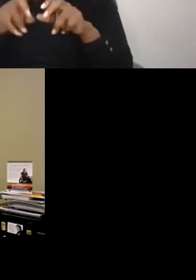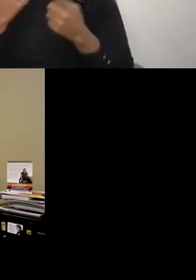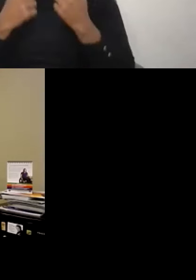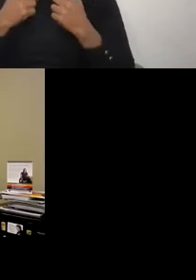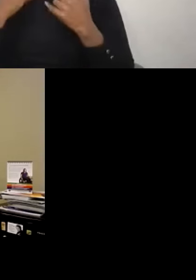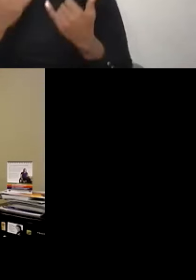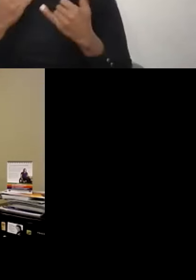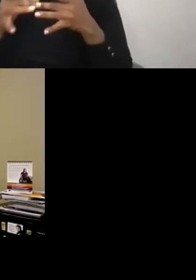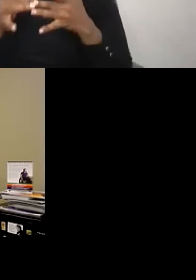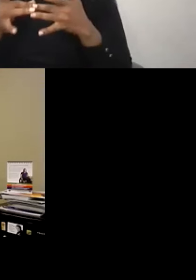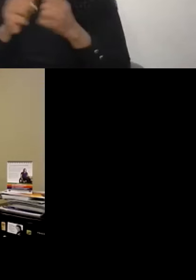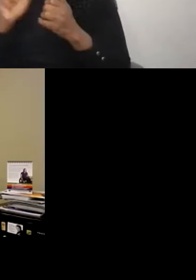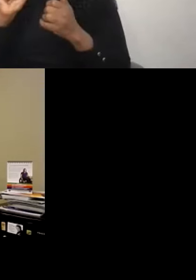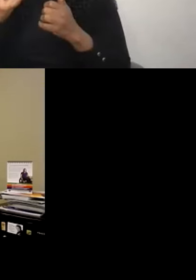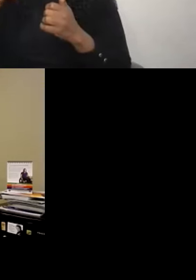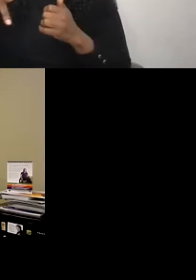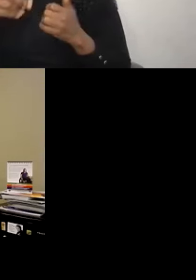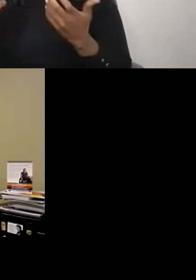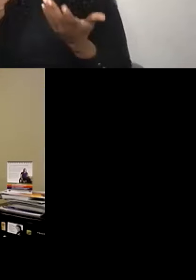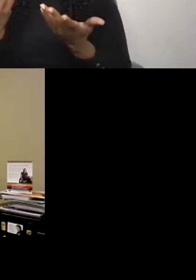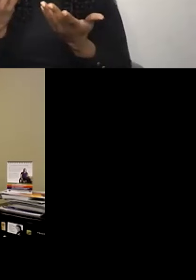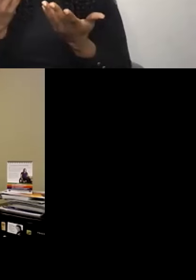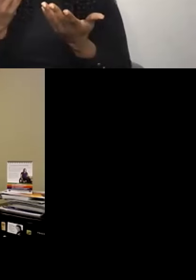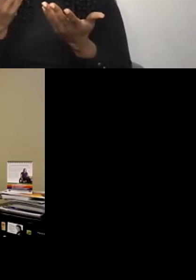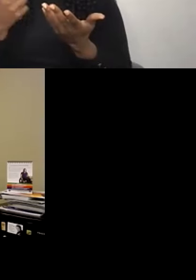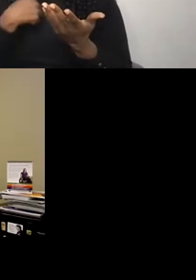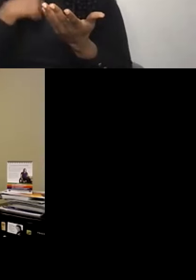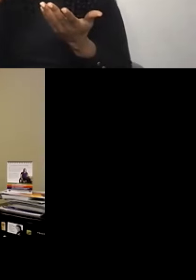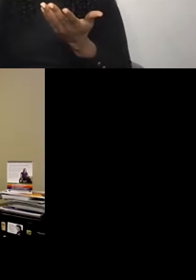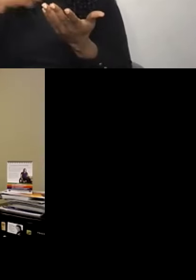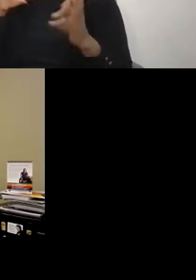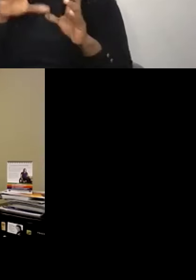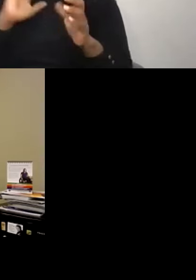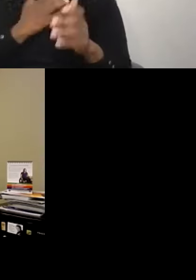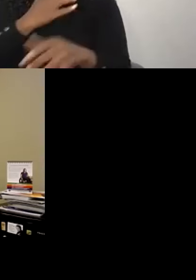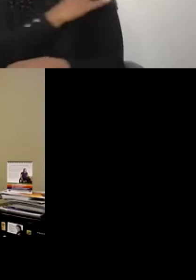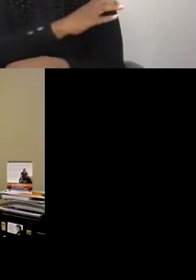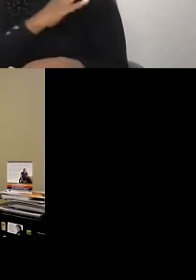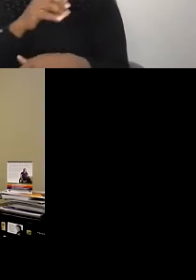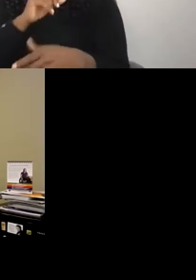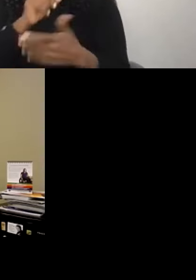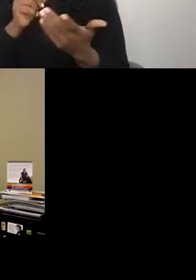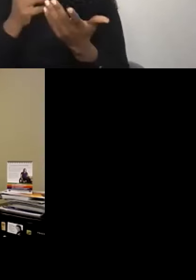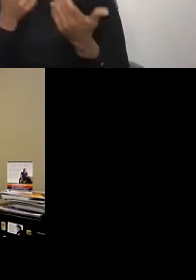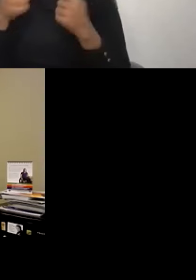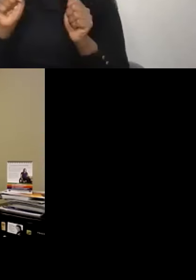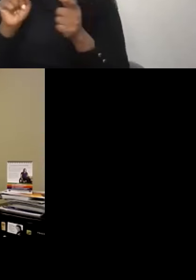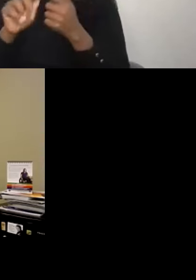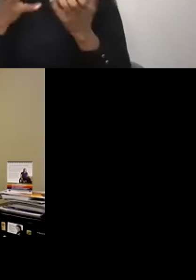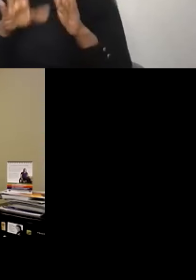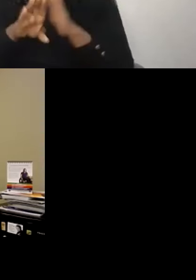current guidance from the AAP. And so I think, you know, what we have done in our clinic is really we're trying to sort of